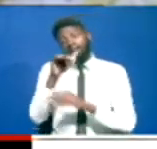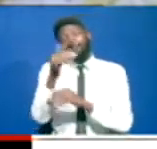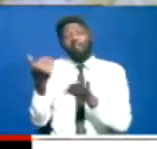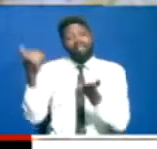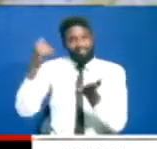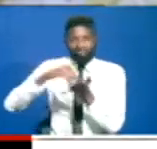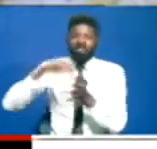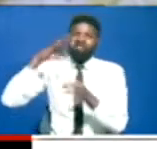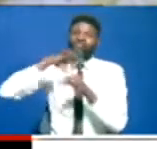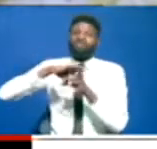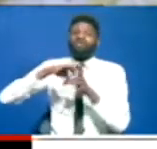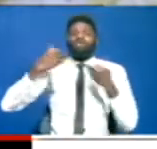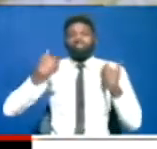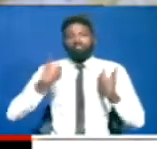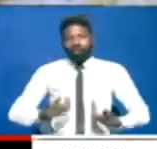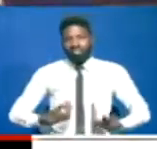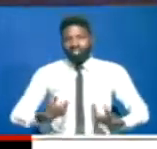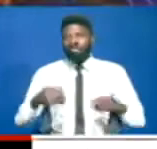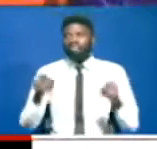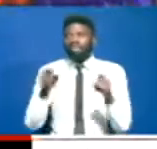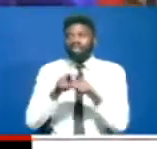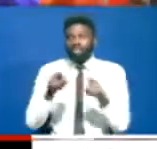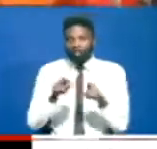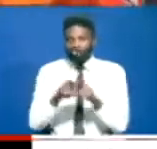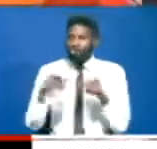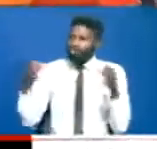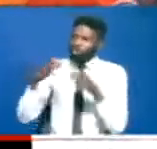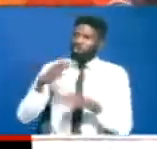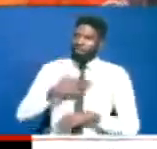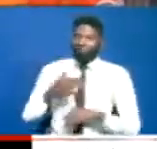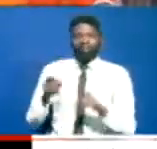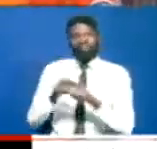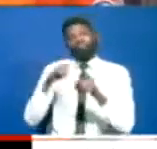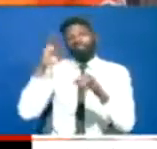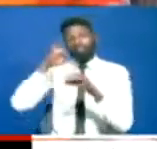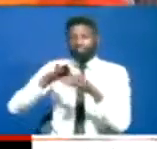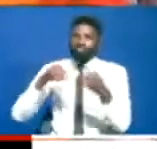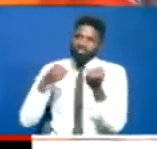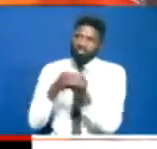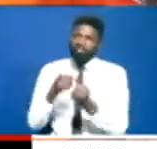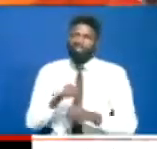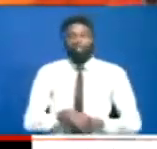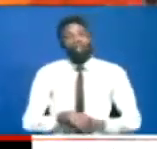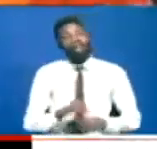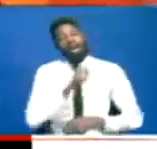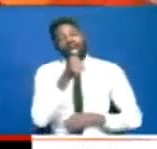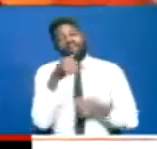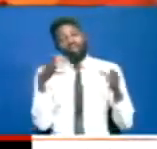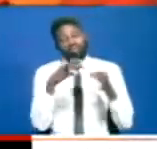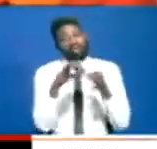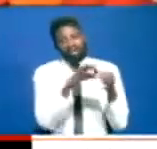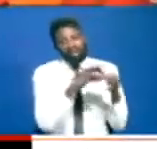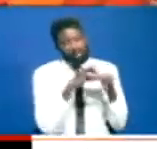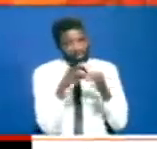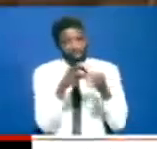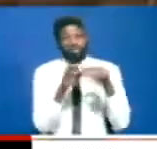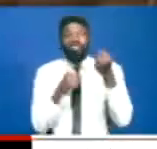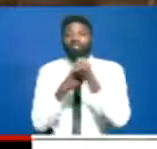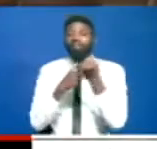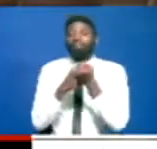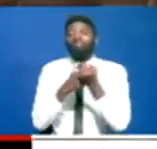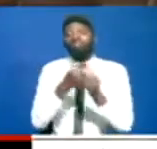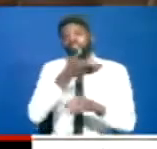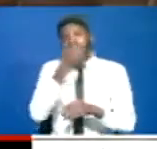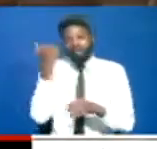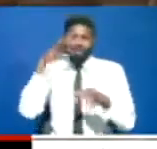tena na mnipatie kikosi changu. Other Azimio affiliated candidates who rooted for the Azimio administration said it will